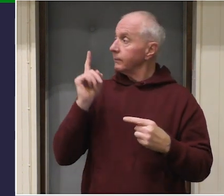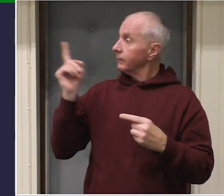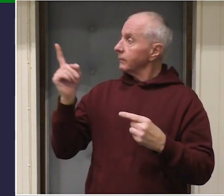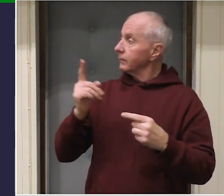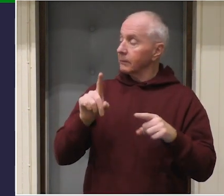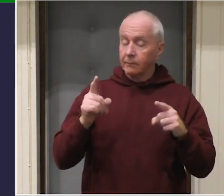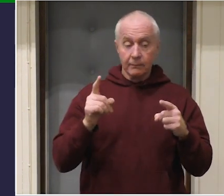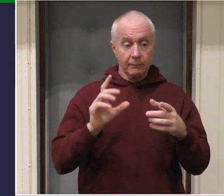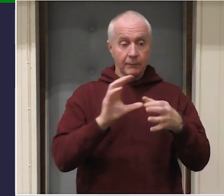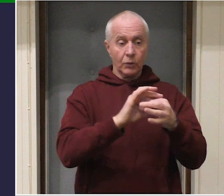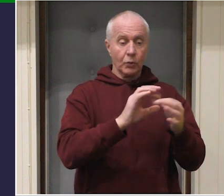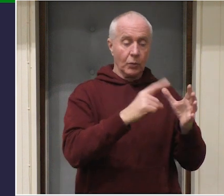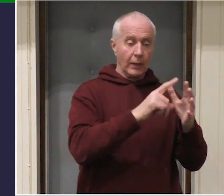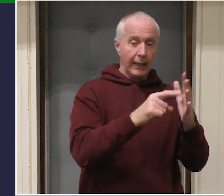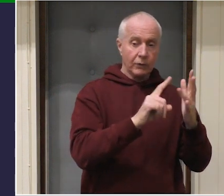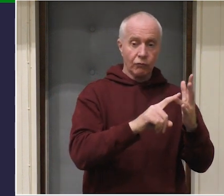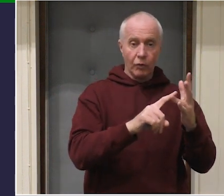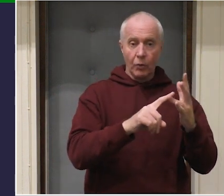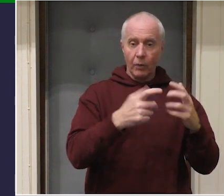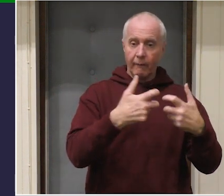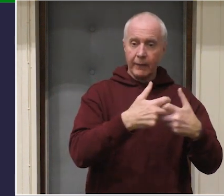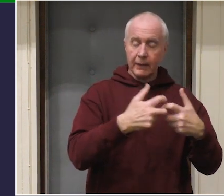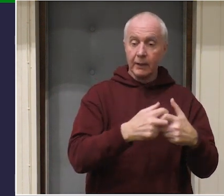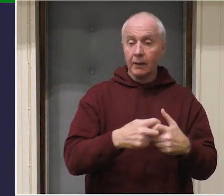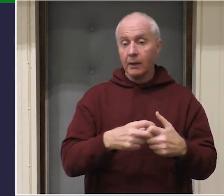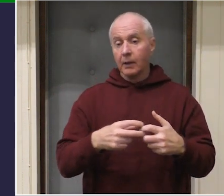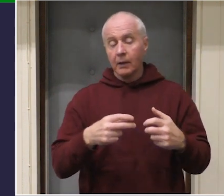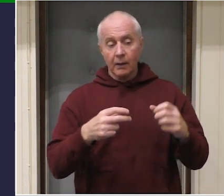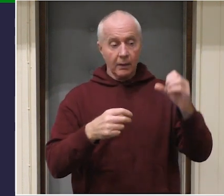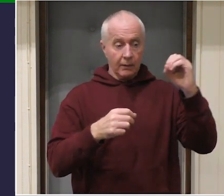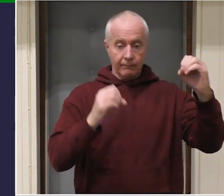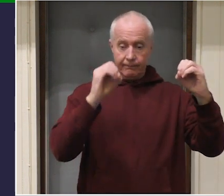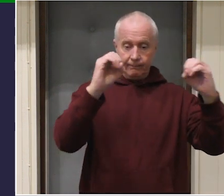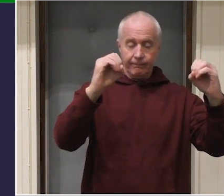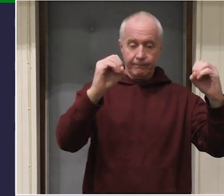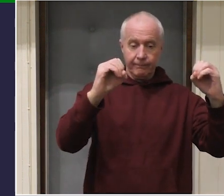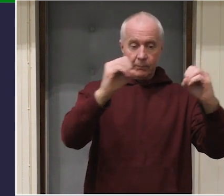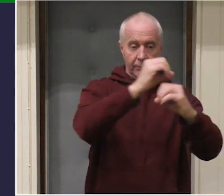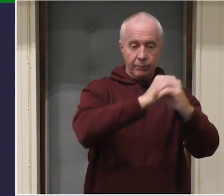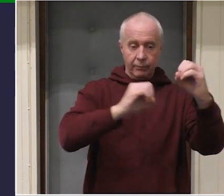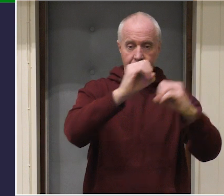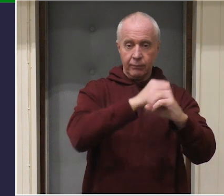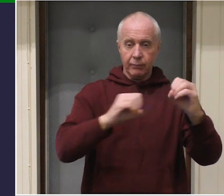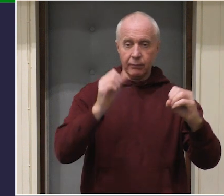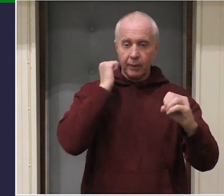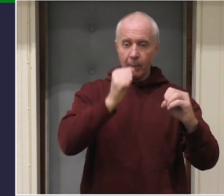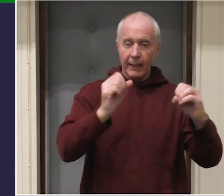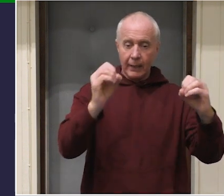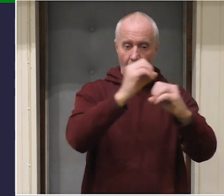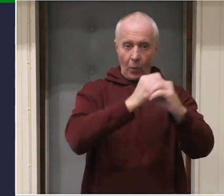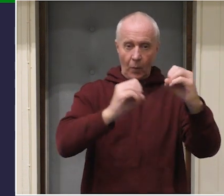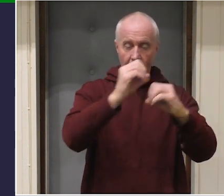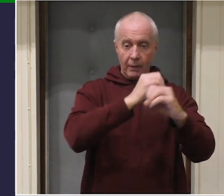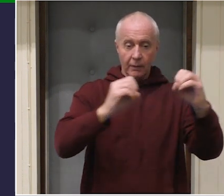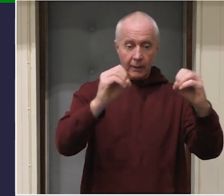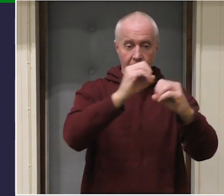in astrophysics. Now we have two black holes, or two neutron stars, spiraling in together. When they do that, they emit